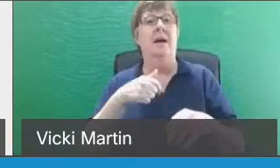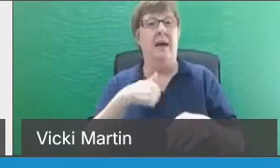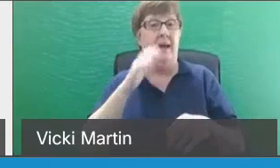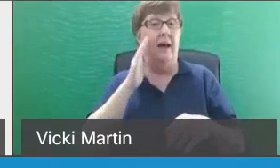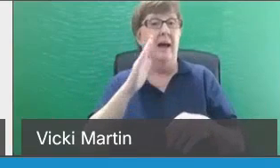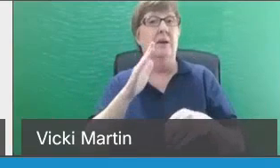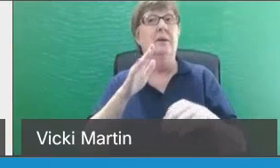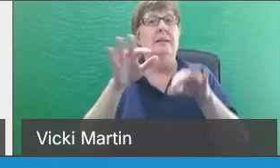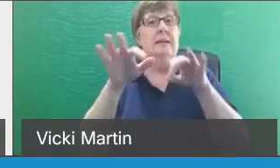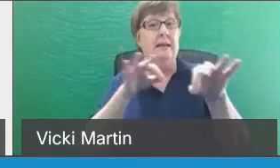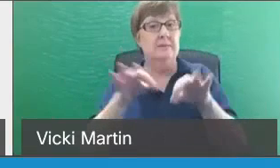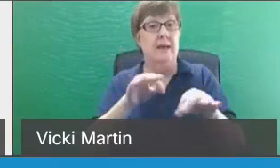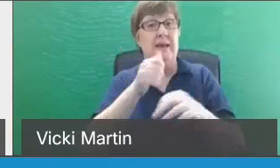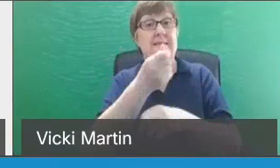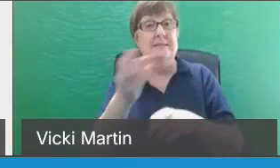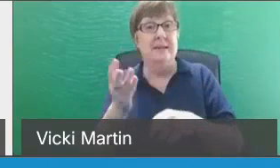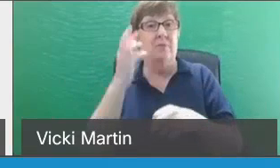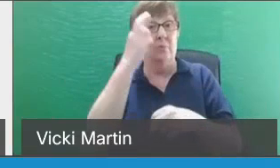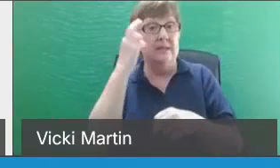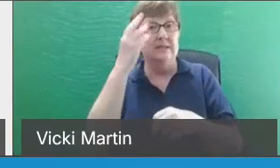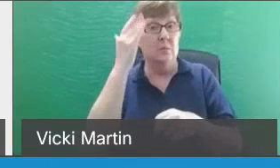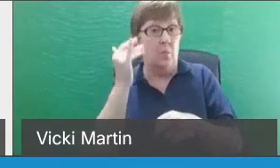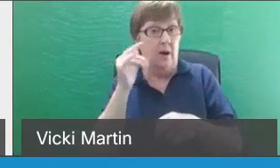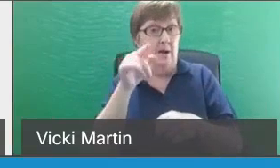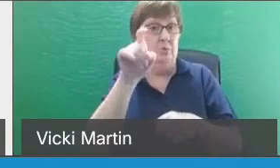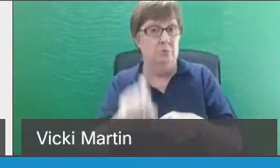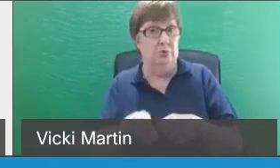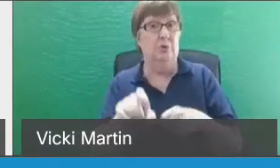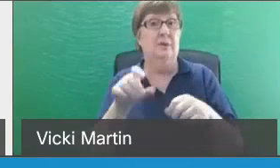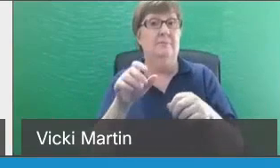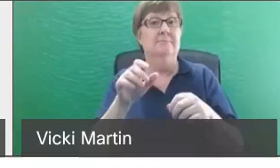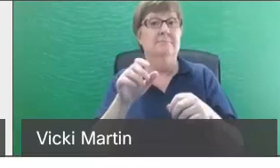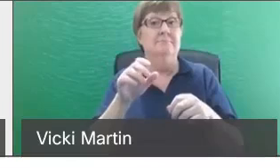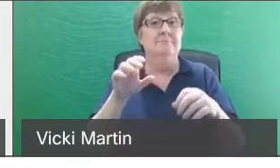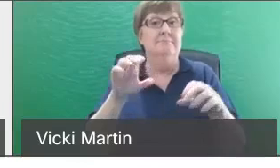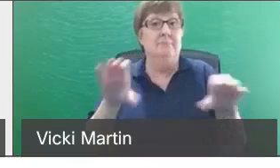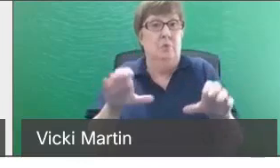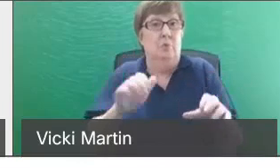should self-care. So we're going to go ahead on and start the presentation.